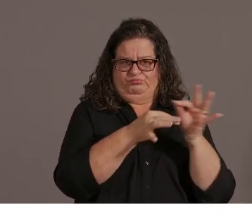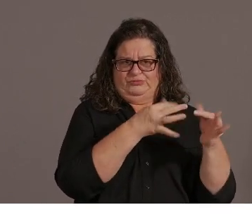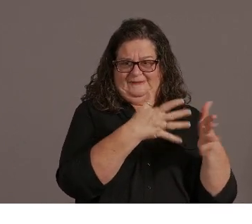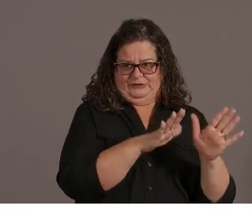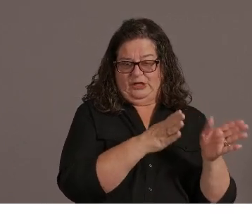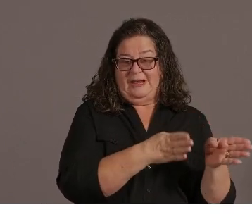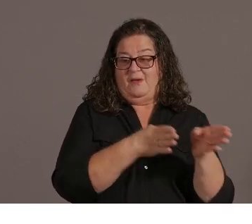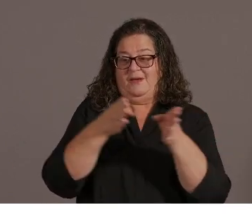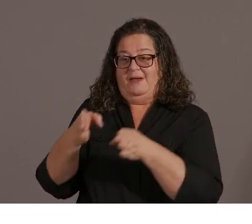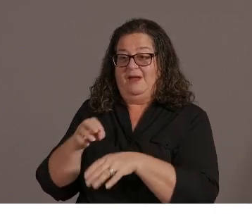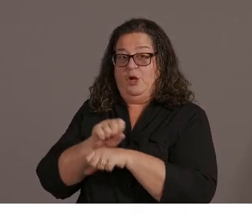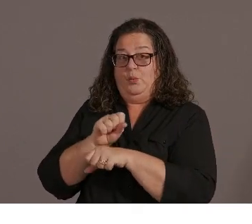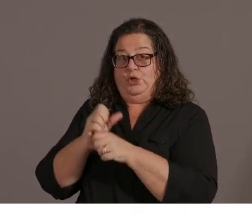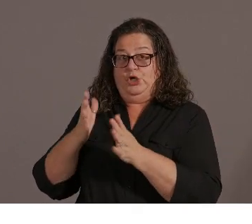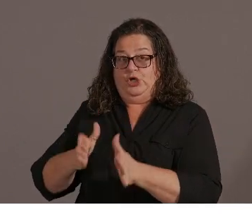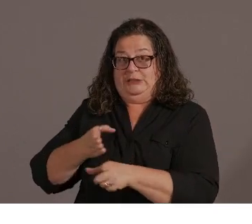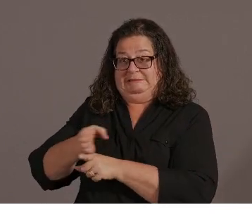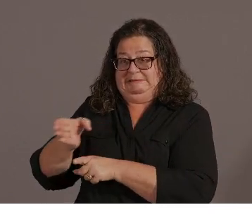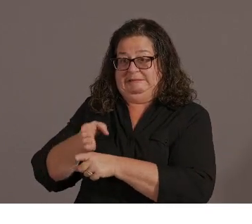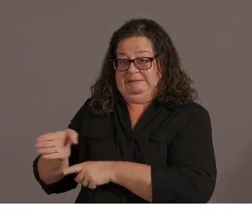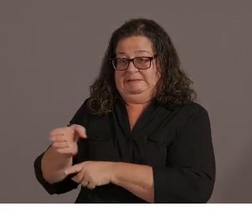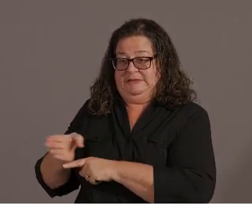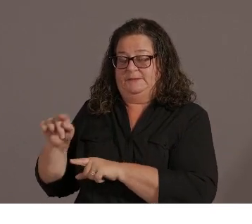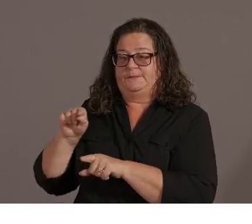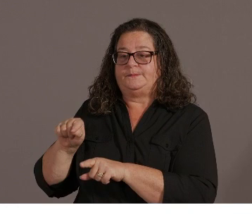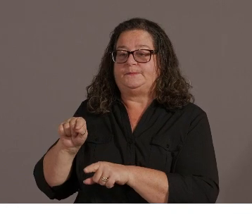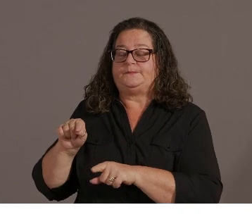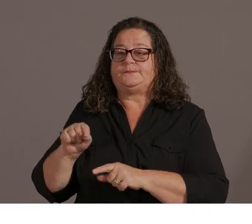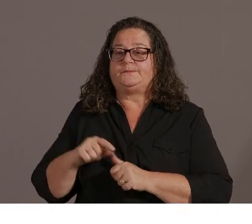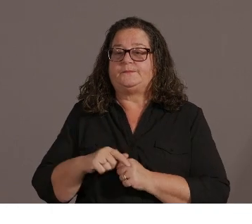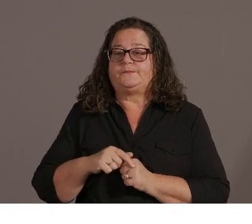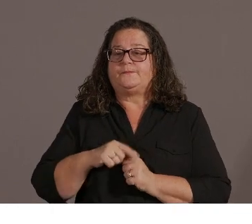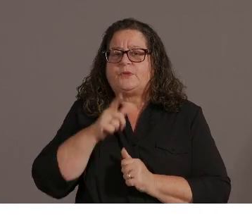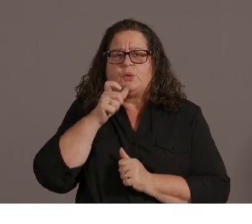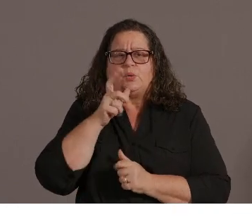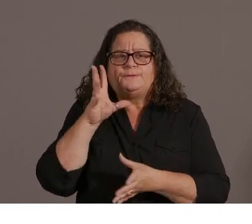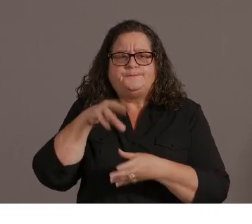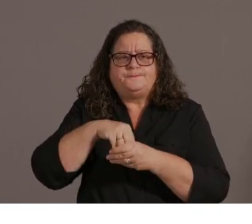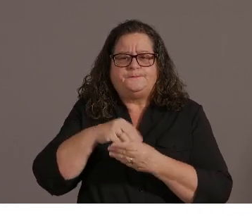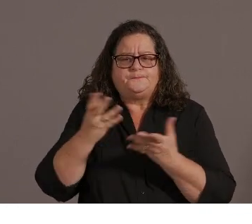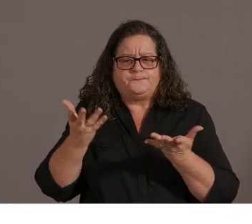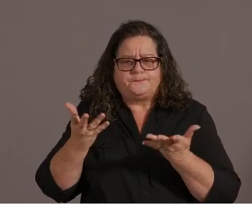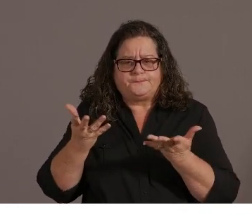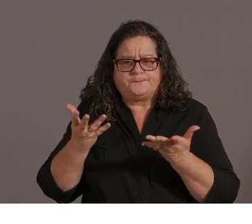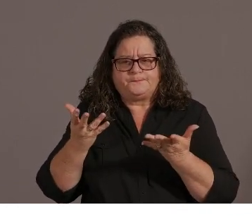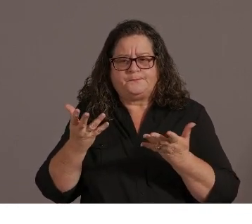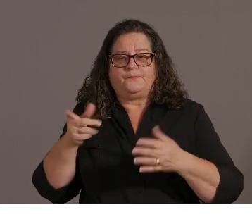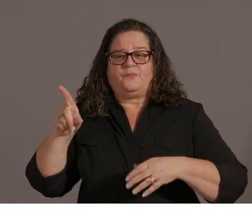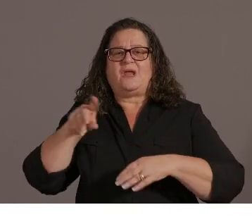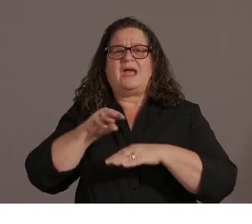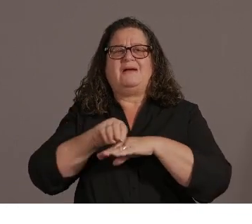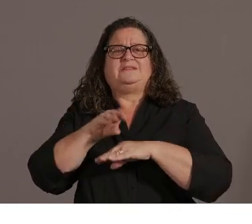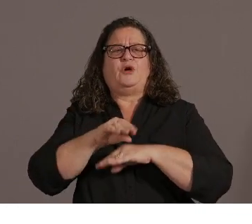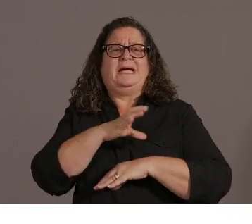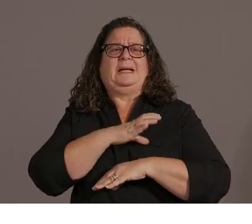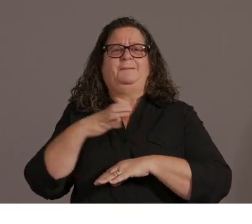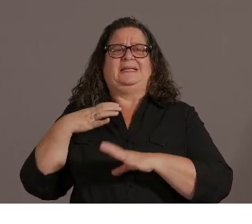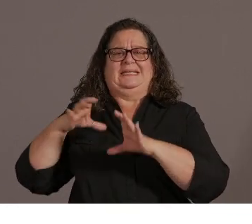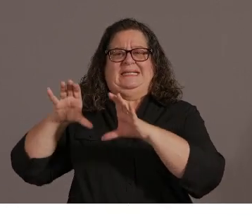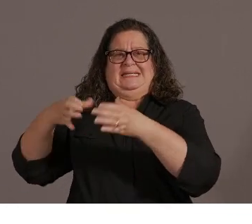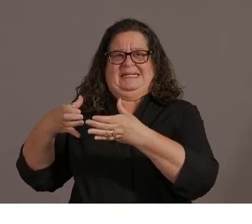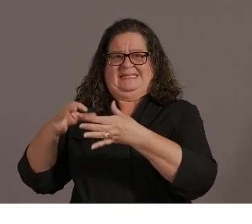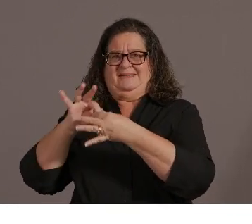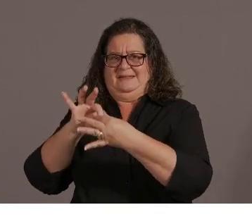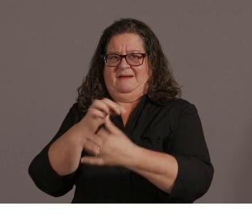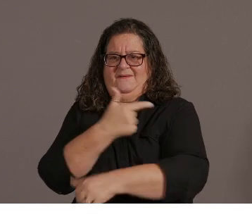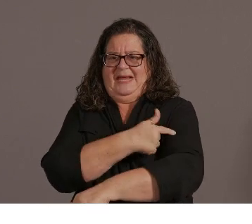those frontline workers as defined by the Advisory Council on Immunization Practices that don't meet